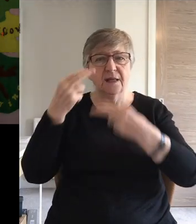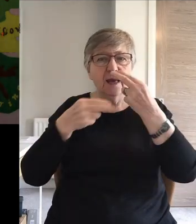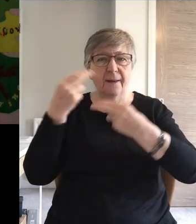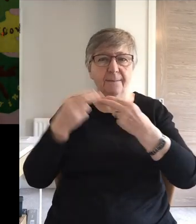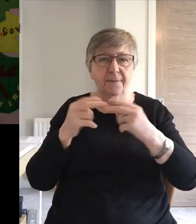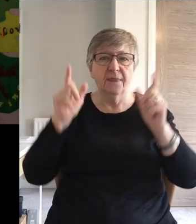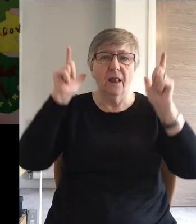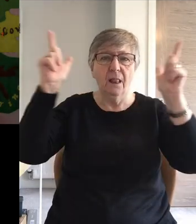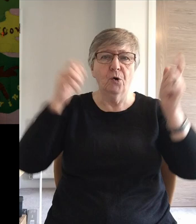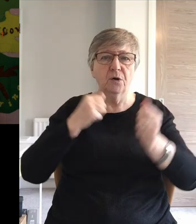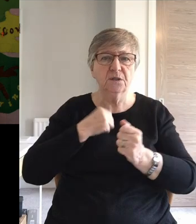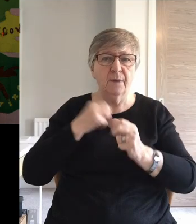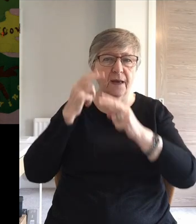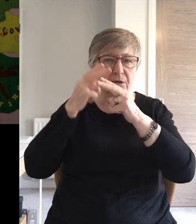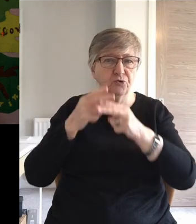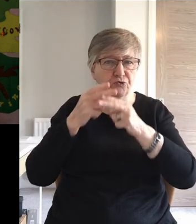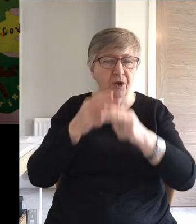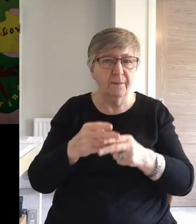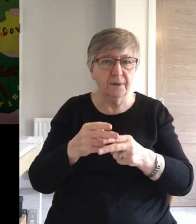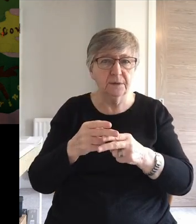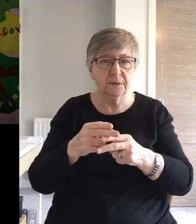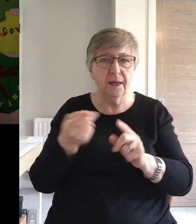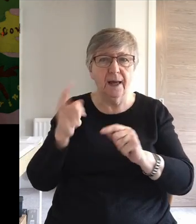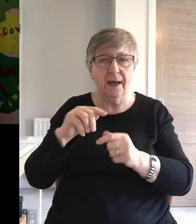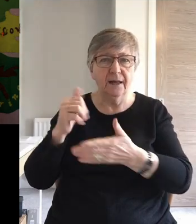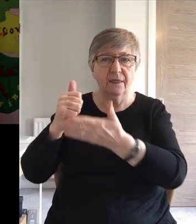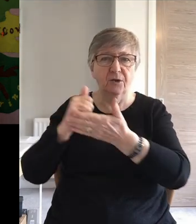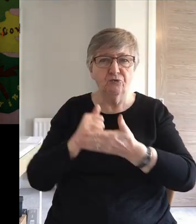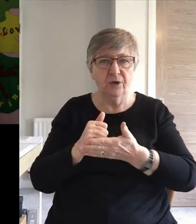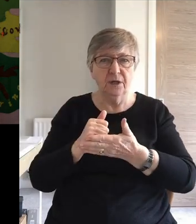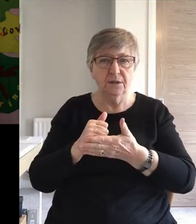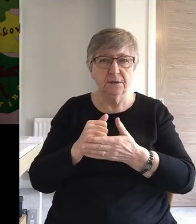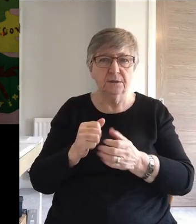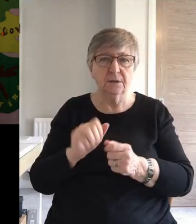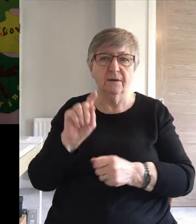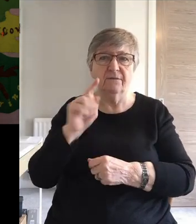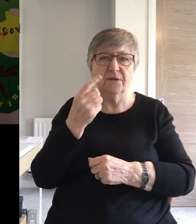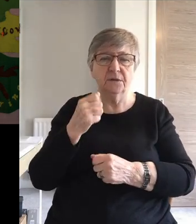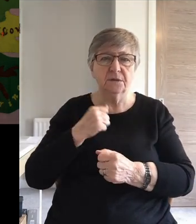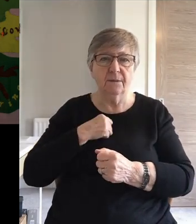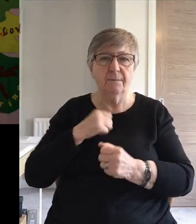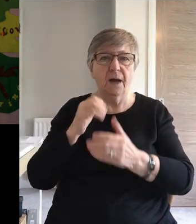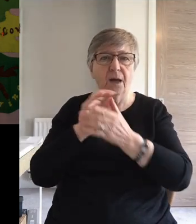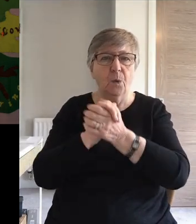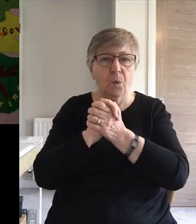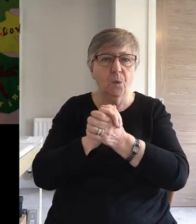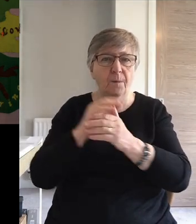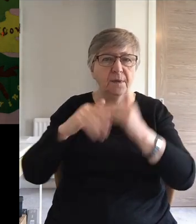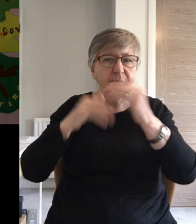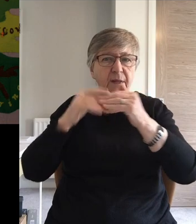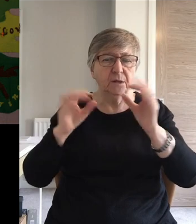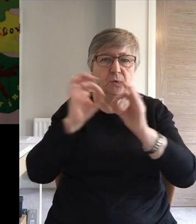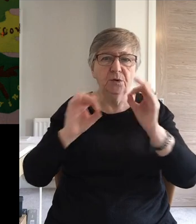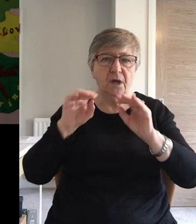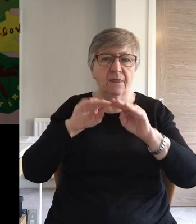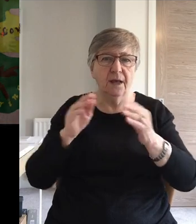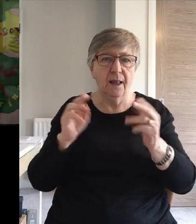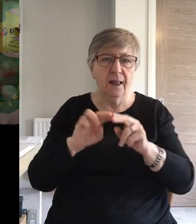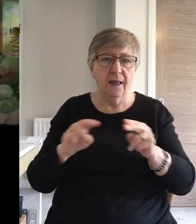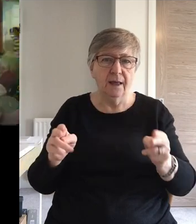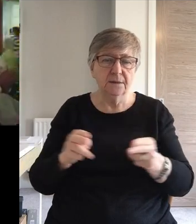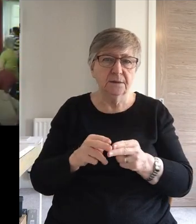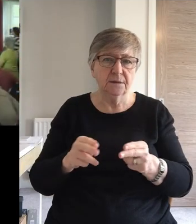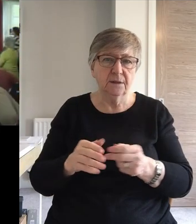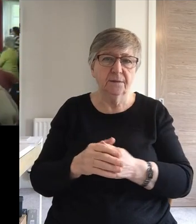our service with the Lord's my shepherd and the words of the grace after that. But firstly, my hope is built on nothing less.